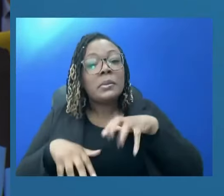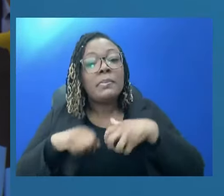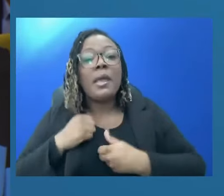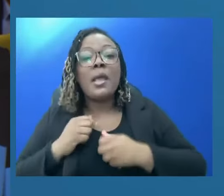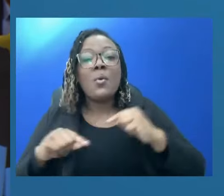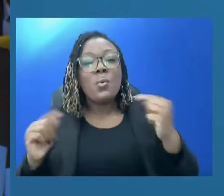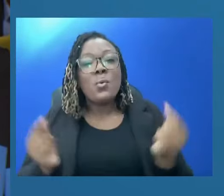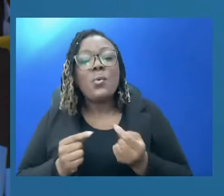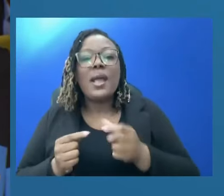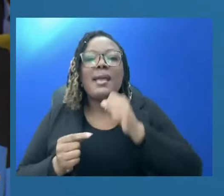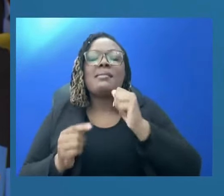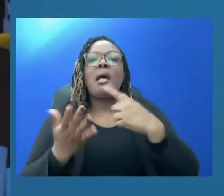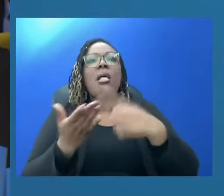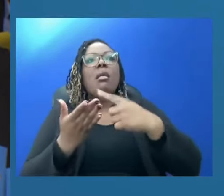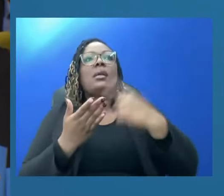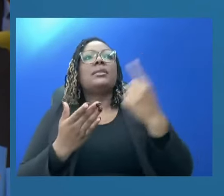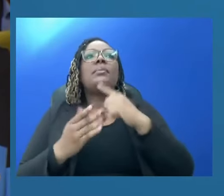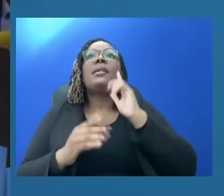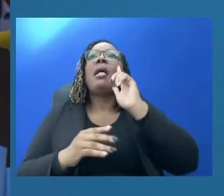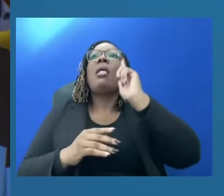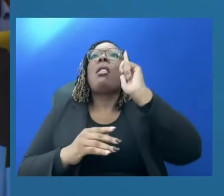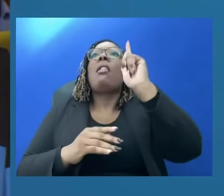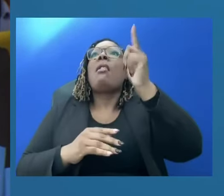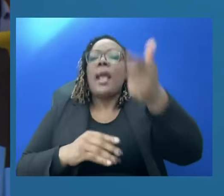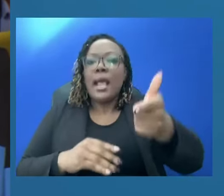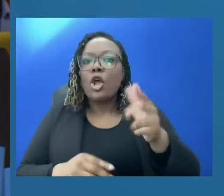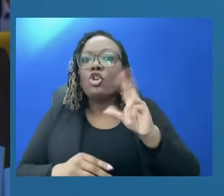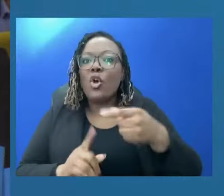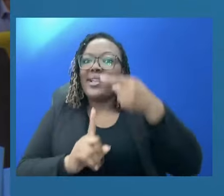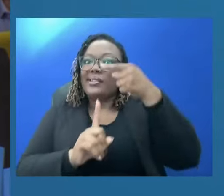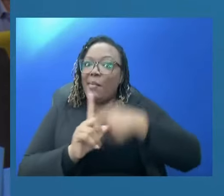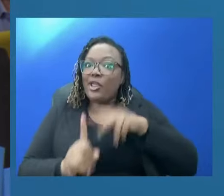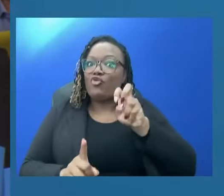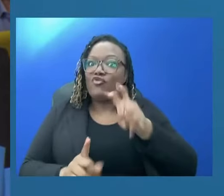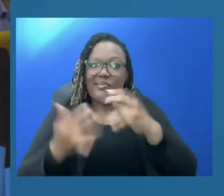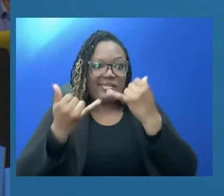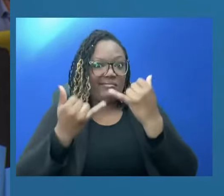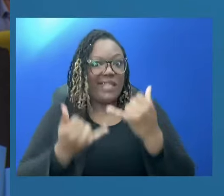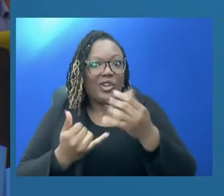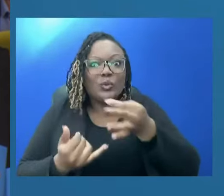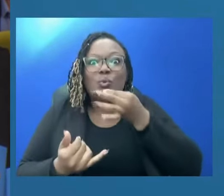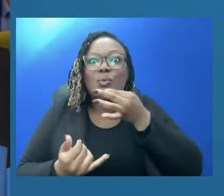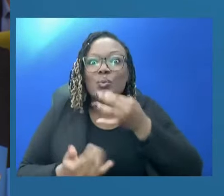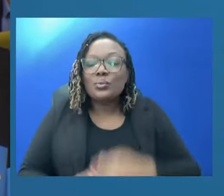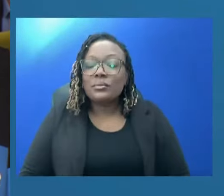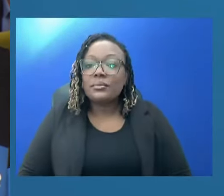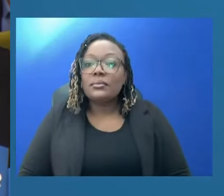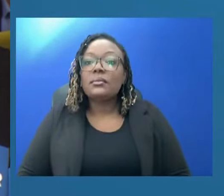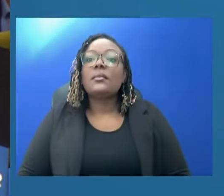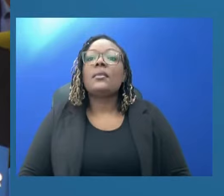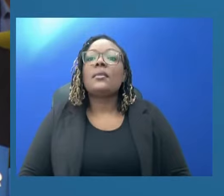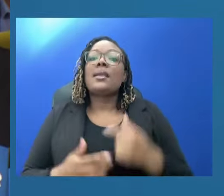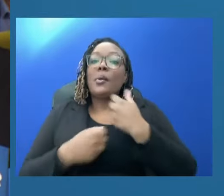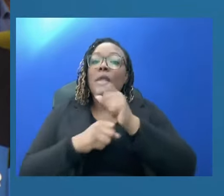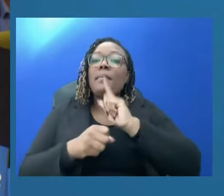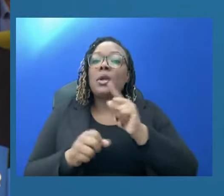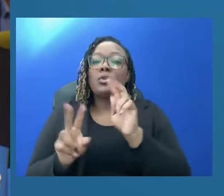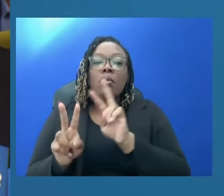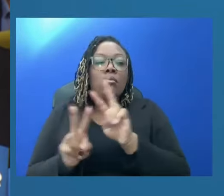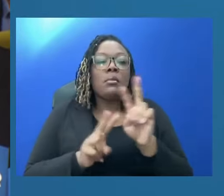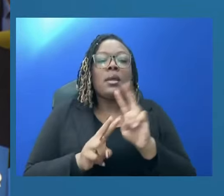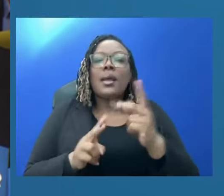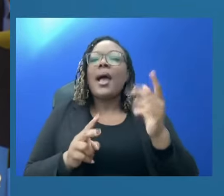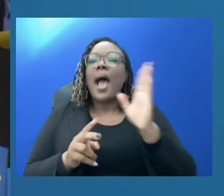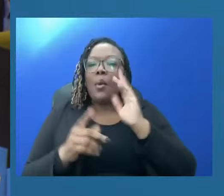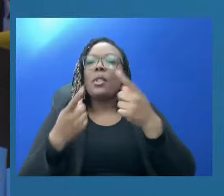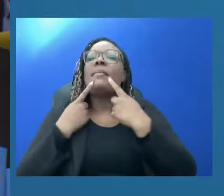This is not talking about something down the road that is literally the month of November. So I'm going to make sure we can look at that. I'll be